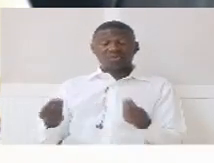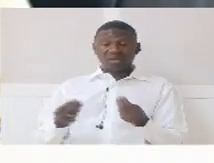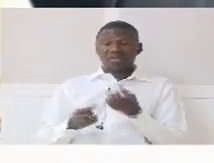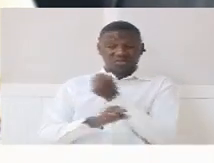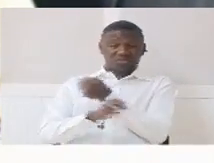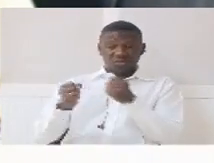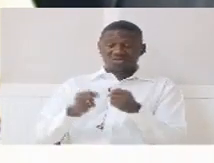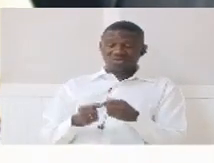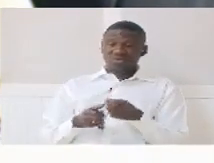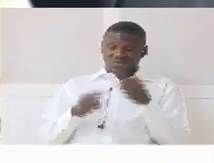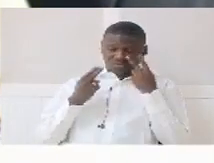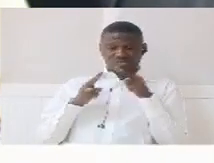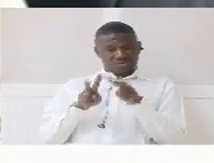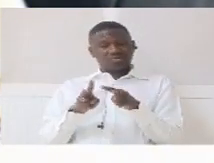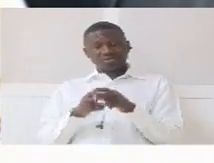place is.